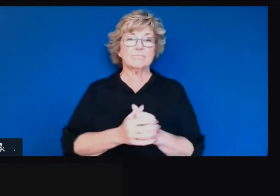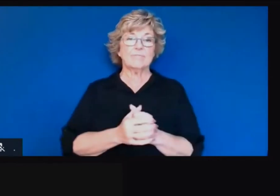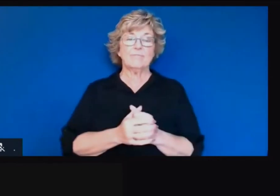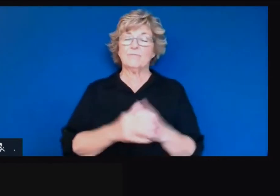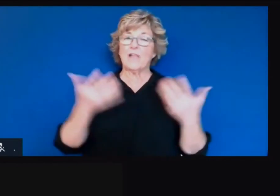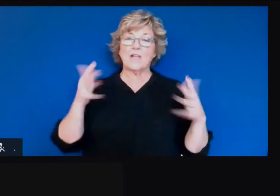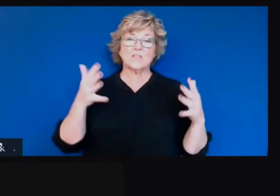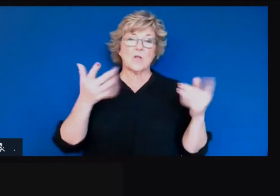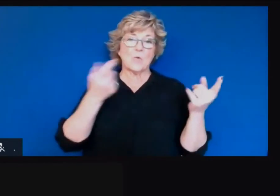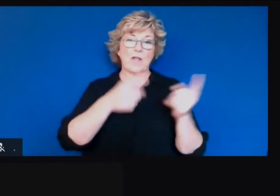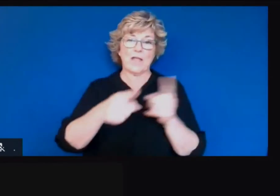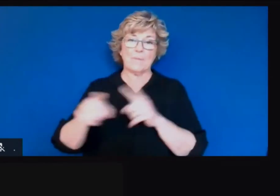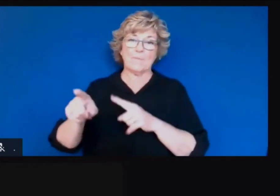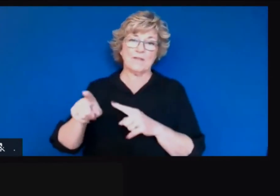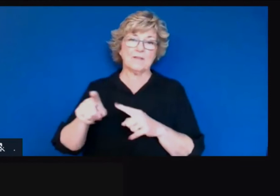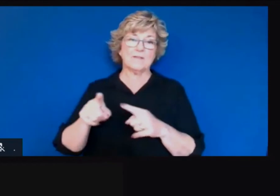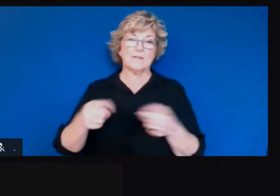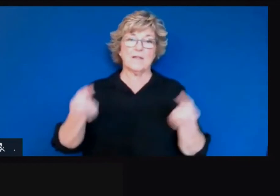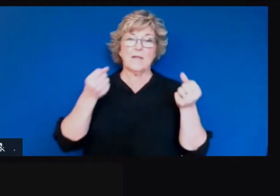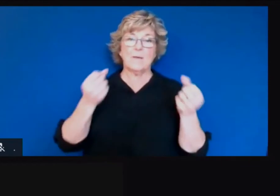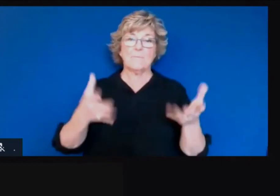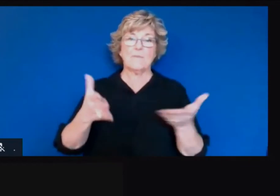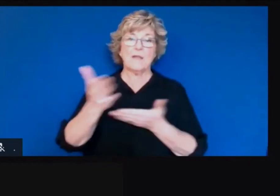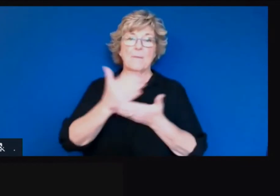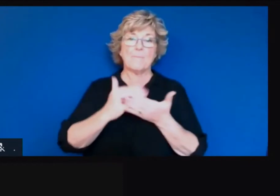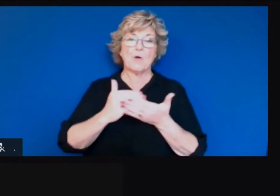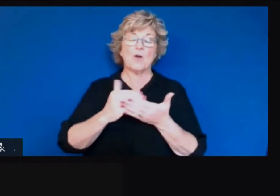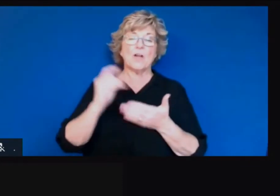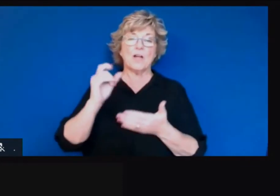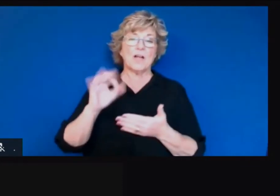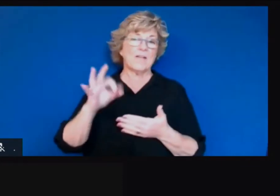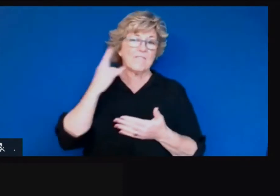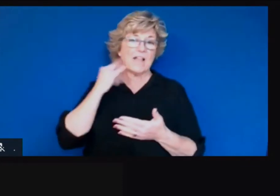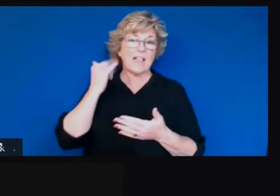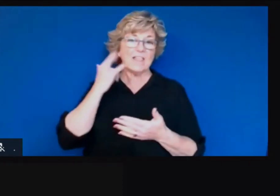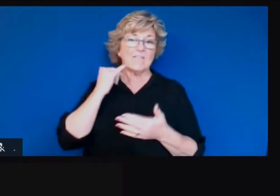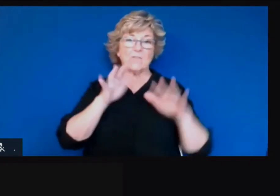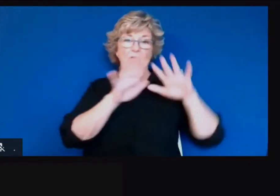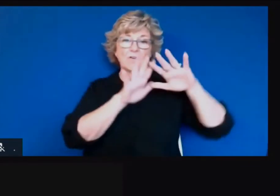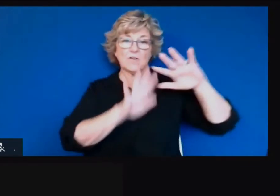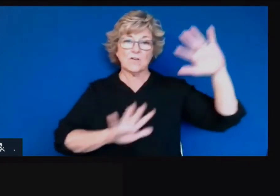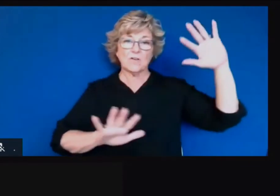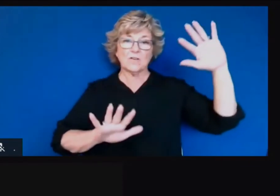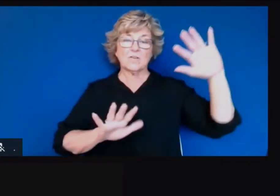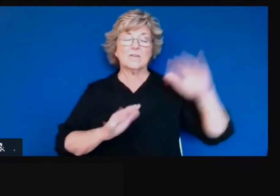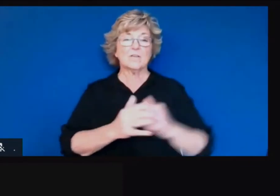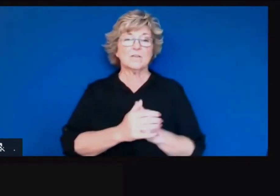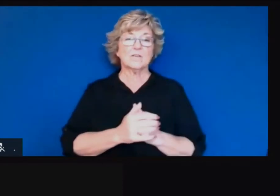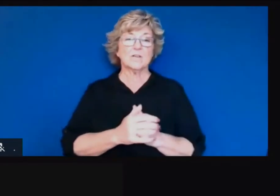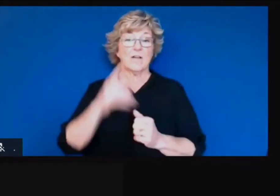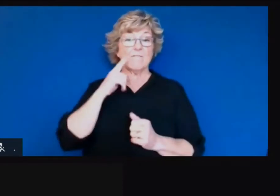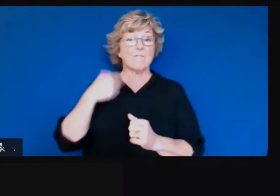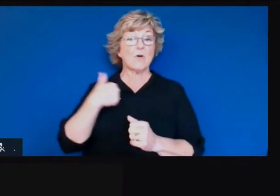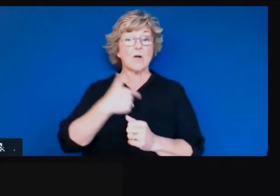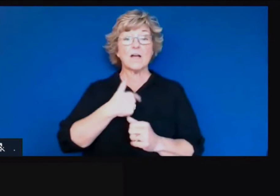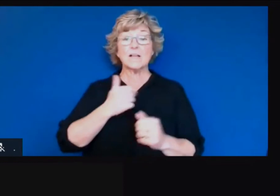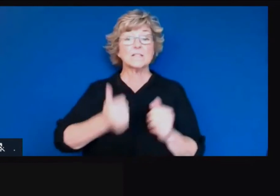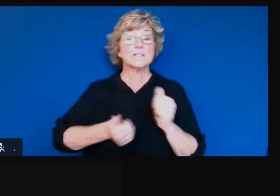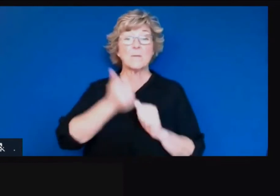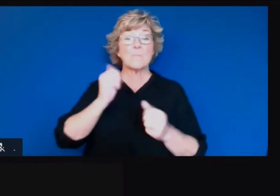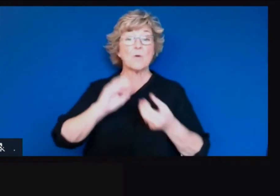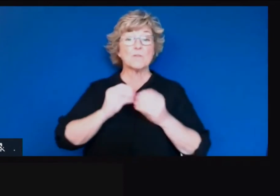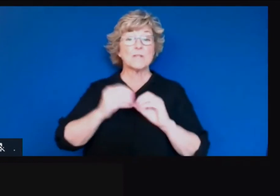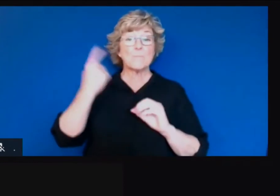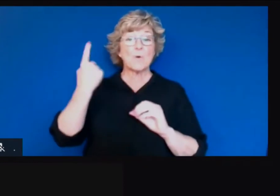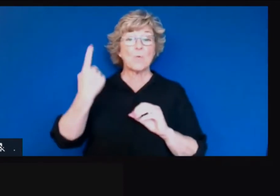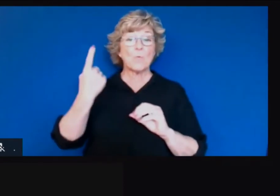already taking shape and place in many parts of the state. But I remind you, the issue at hand for us, the primary issue